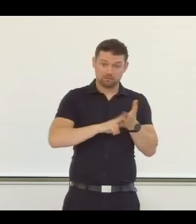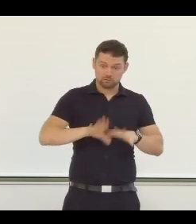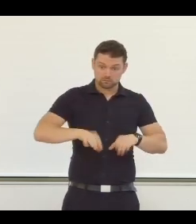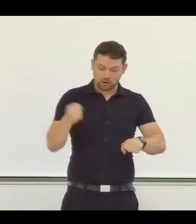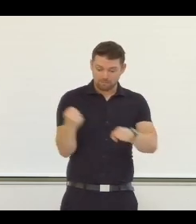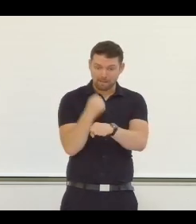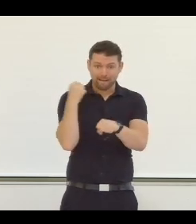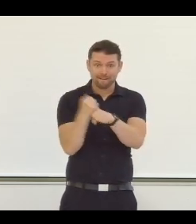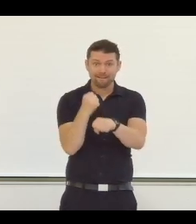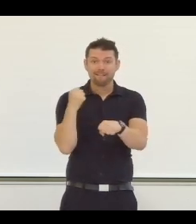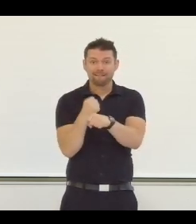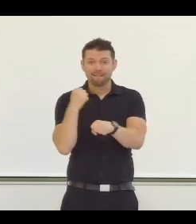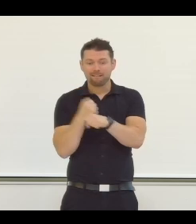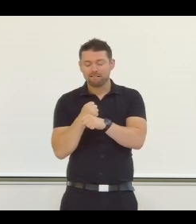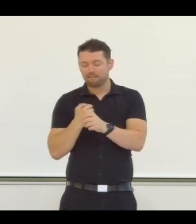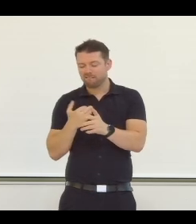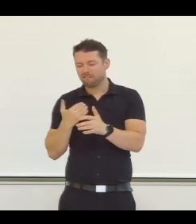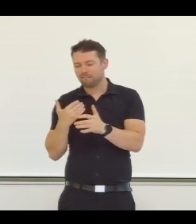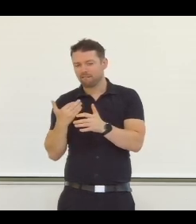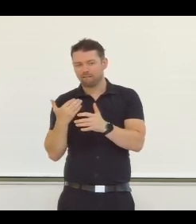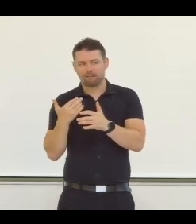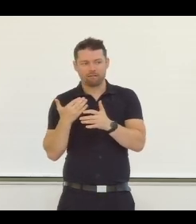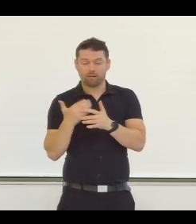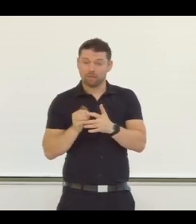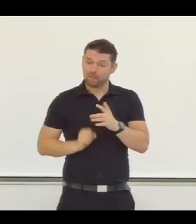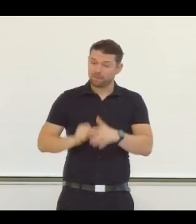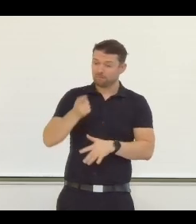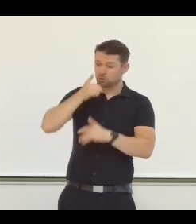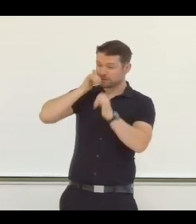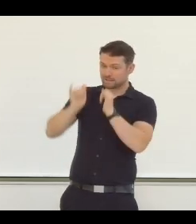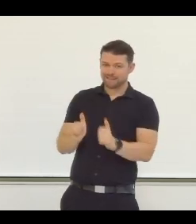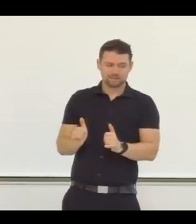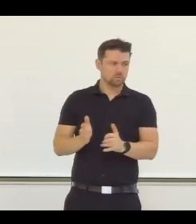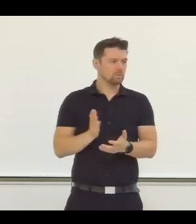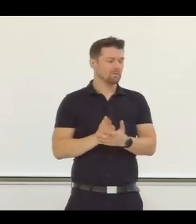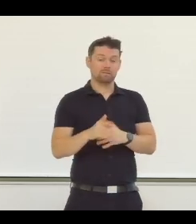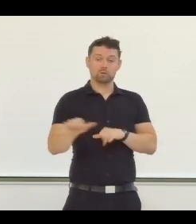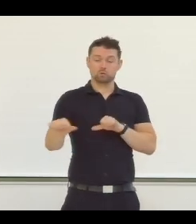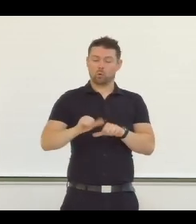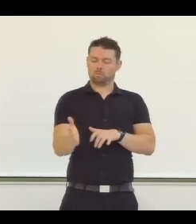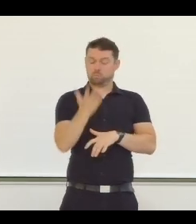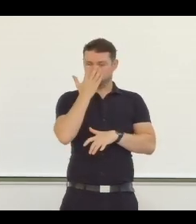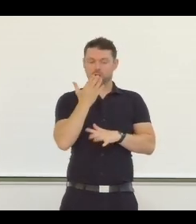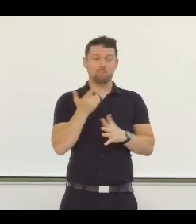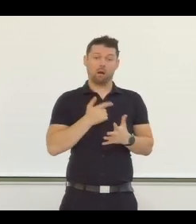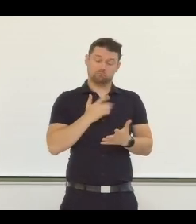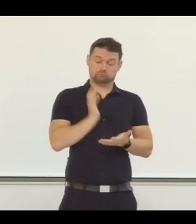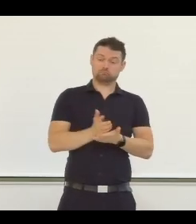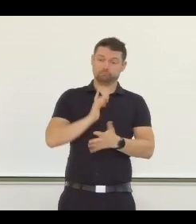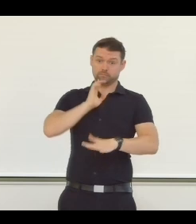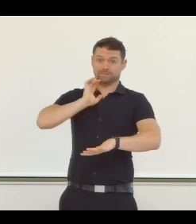then in late June, we had the very first test run, so that was a very short time frame, but we managed to set this up.